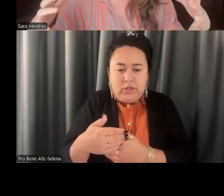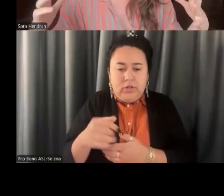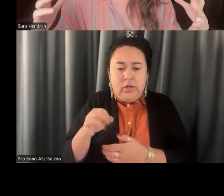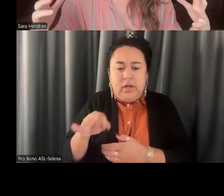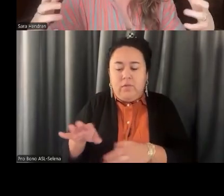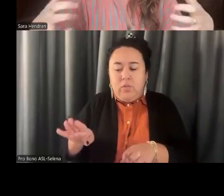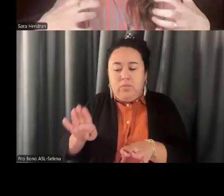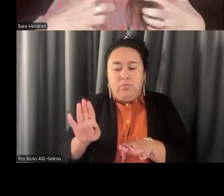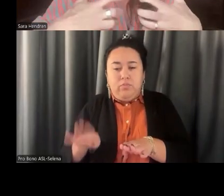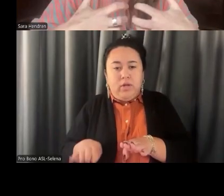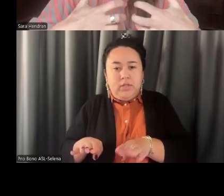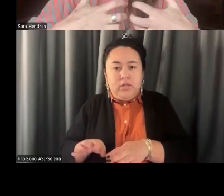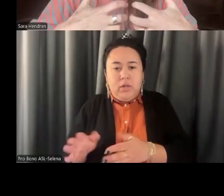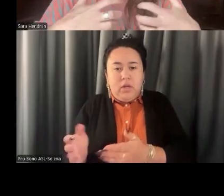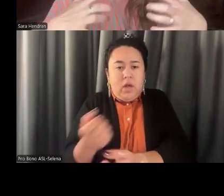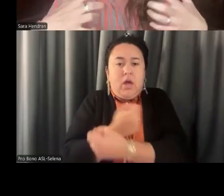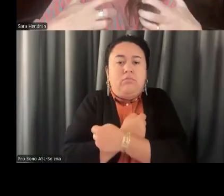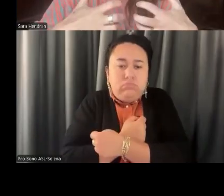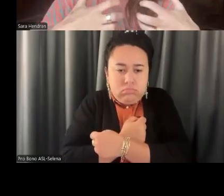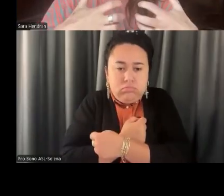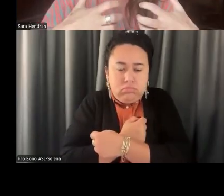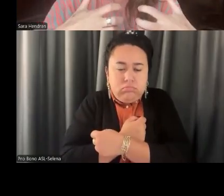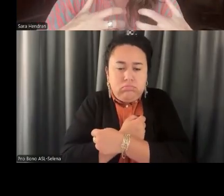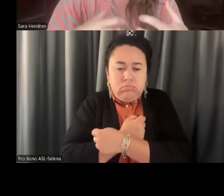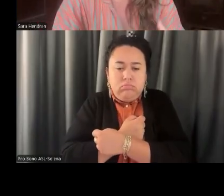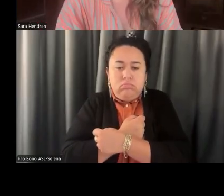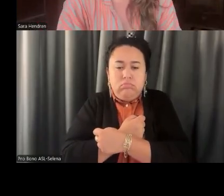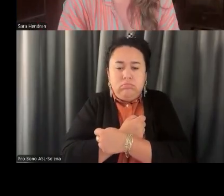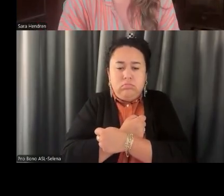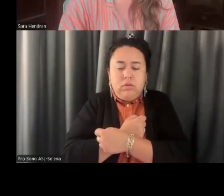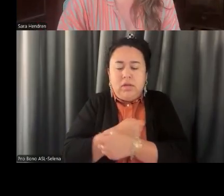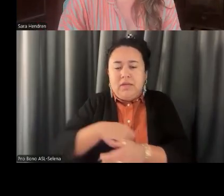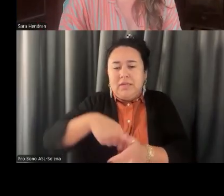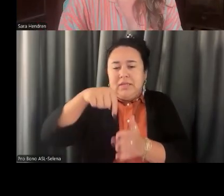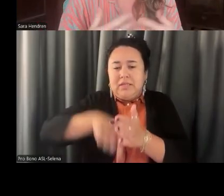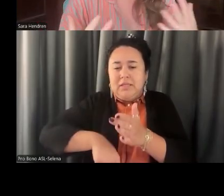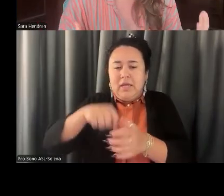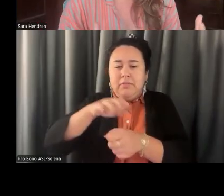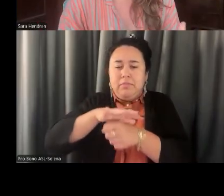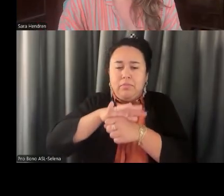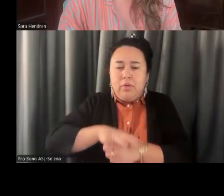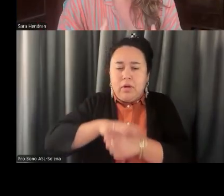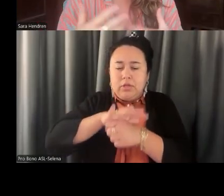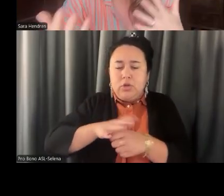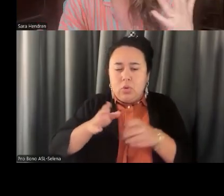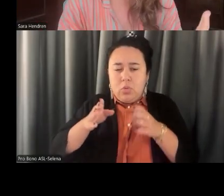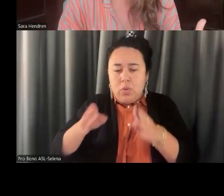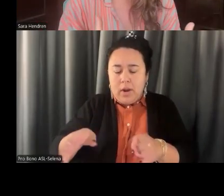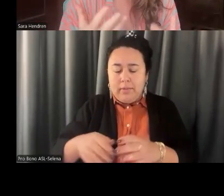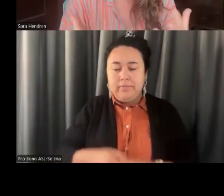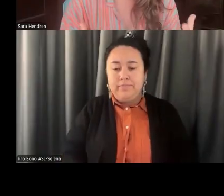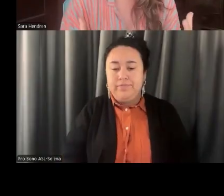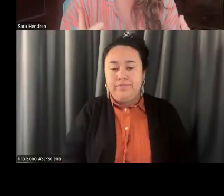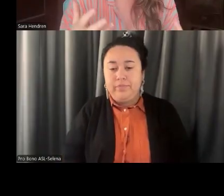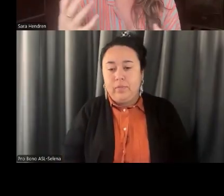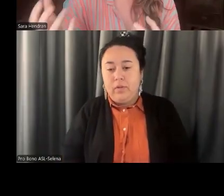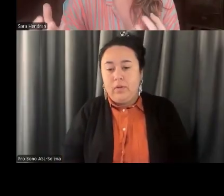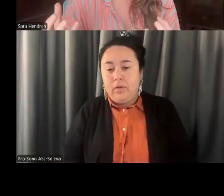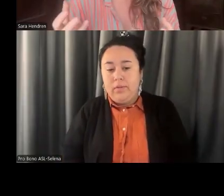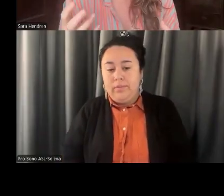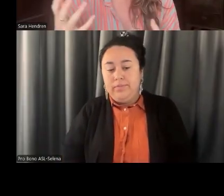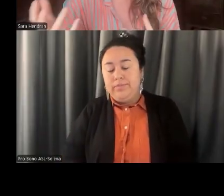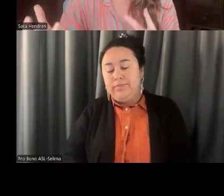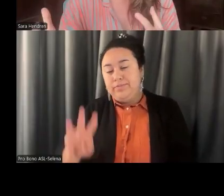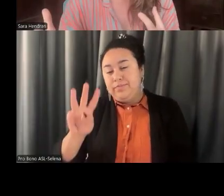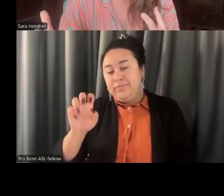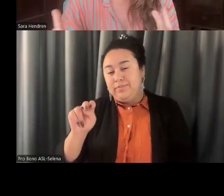by a foot pedal and give you a giant hug in this kind of like deep pressure way. And Wendy's chairs are